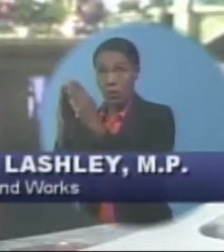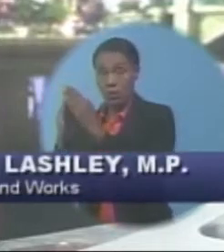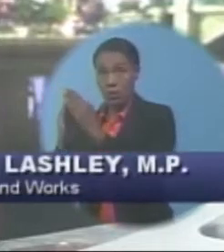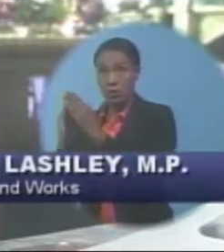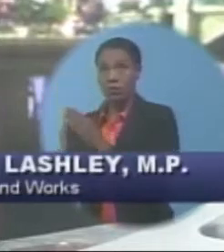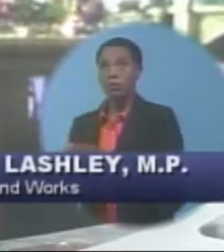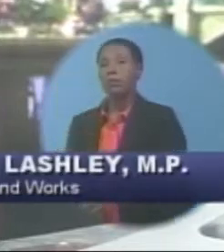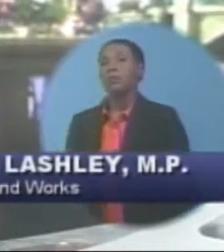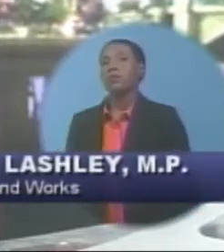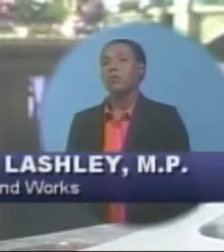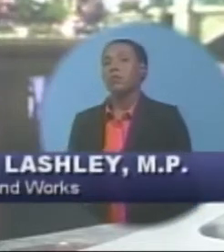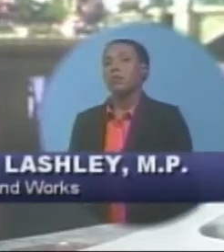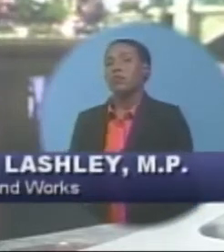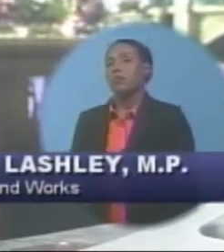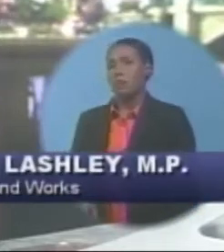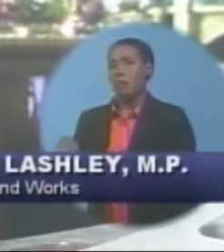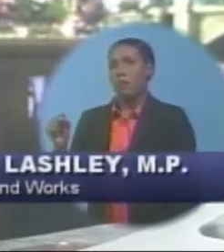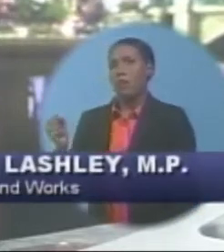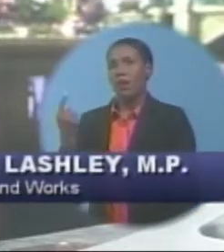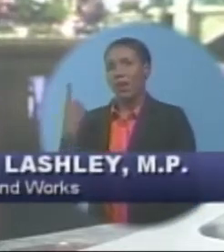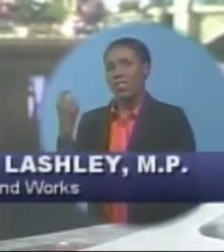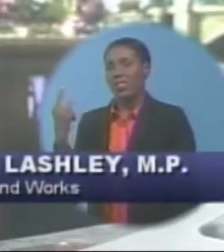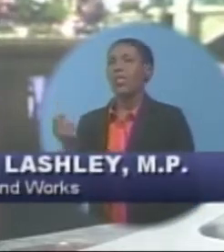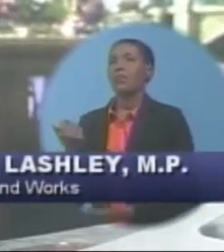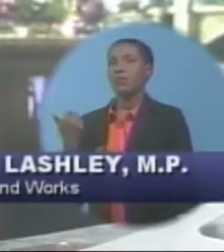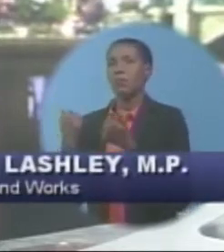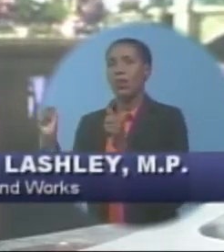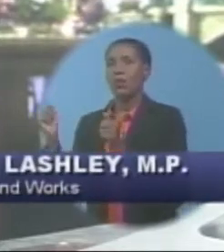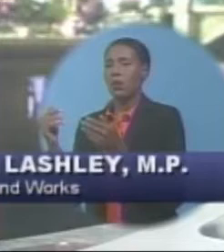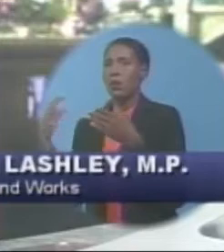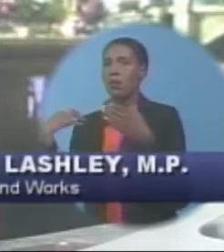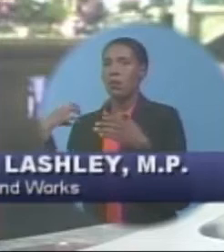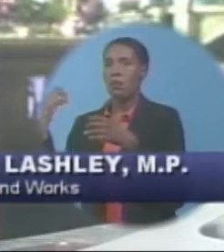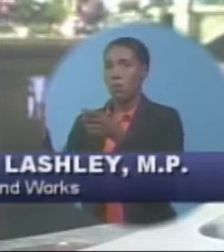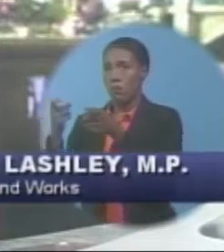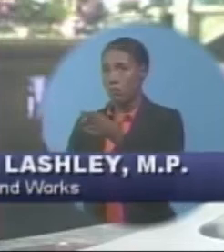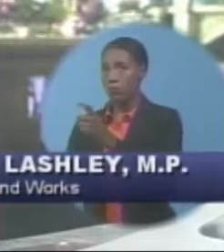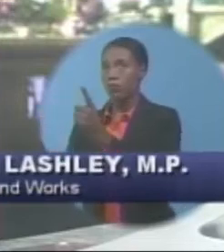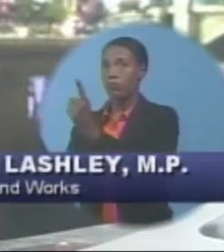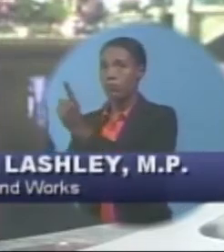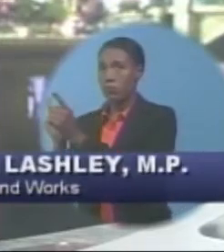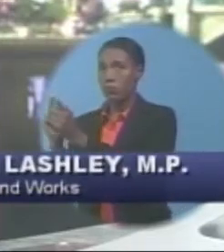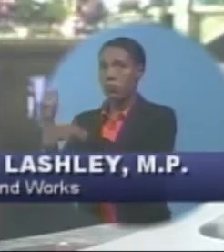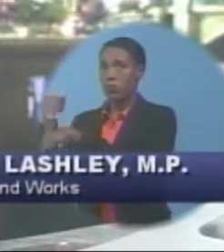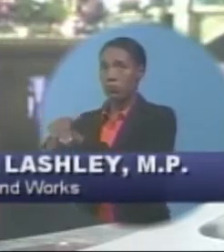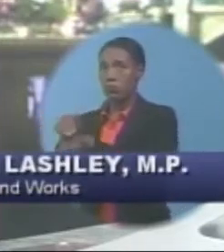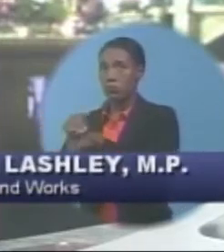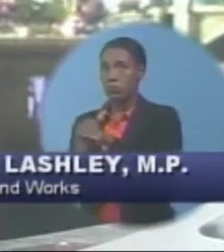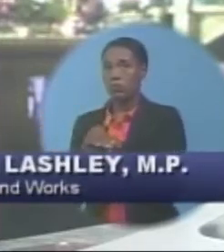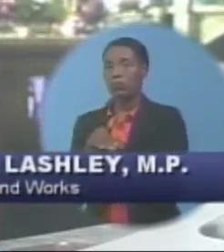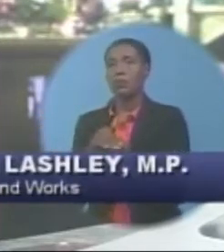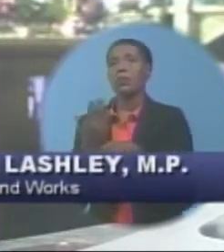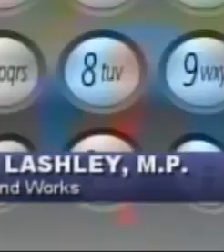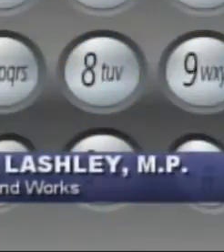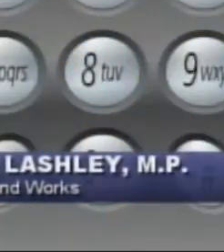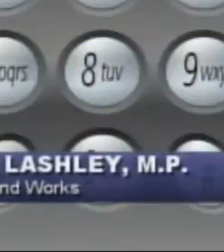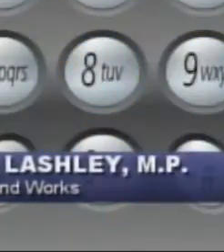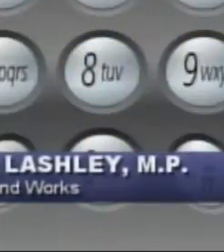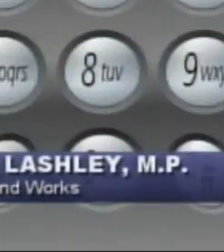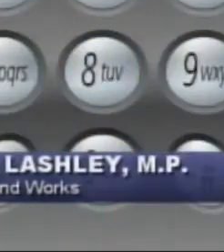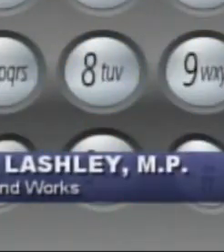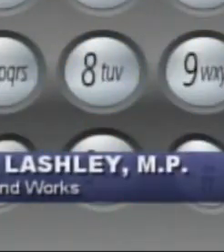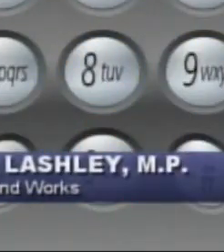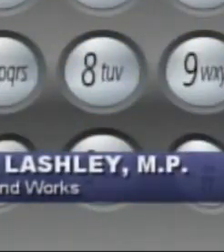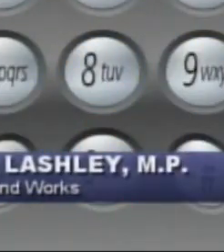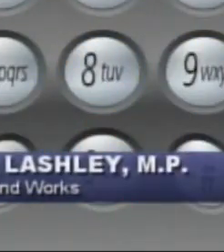that they reached out to the management, but it was sometime in the evening. I've reached out to the union myself,